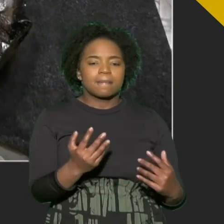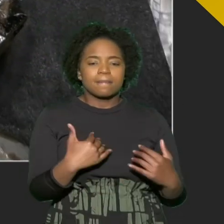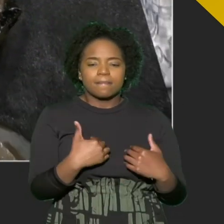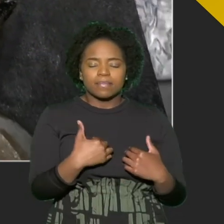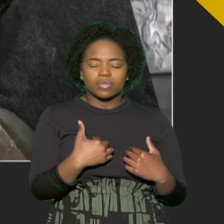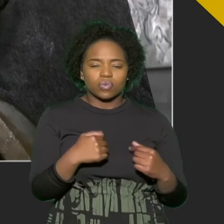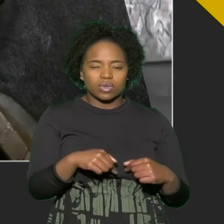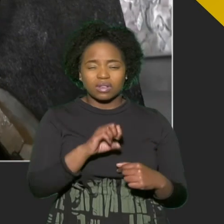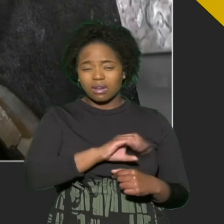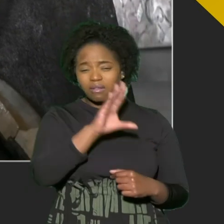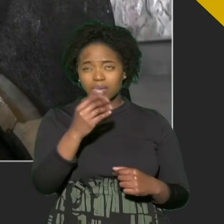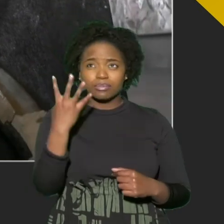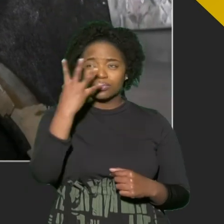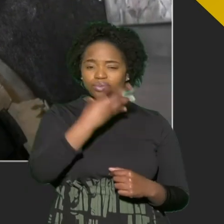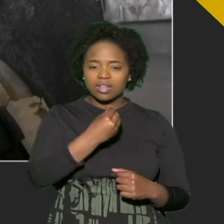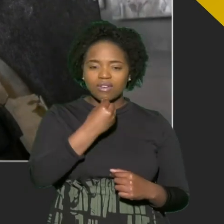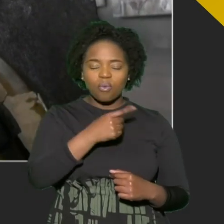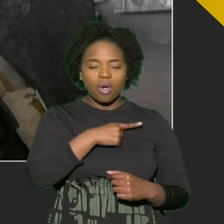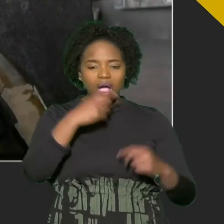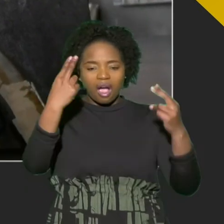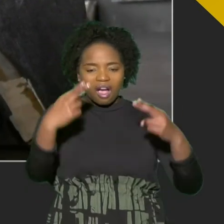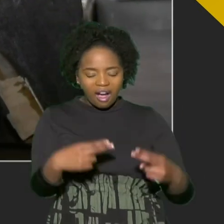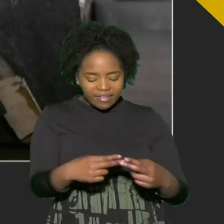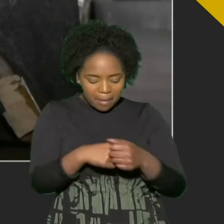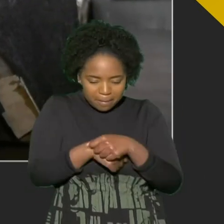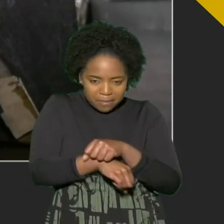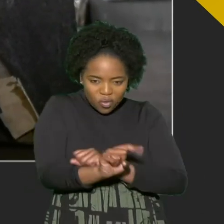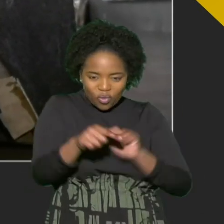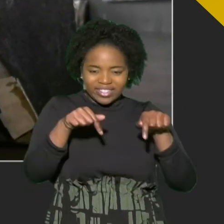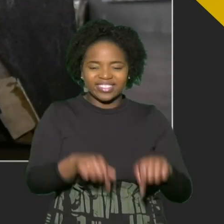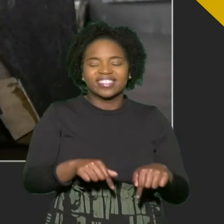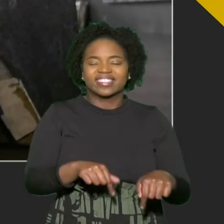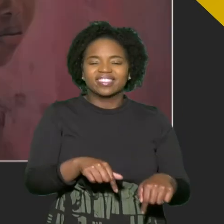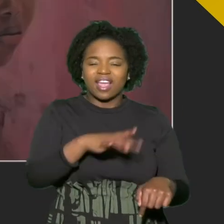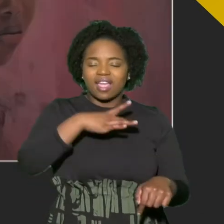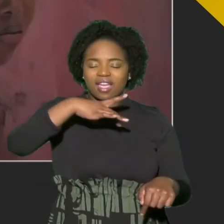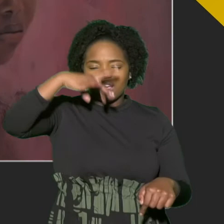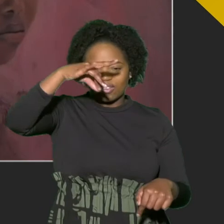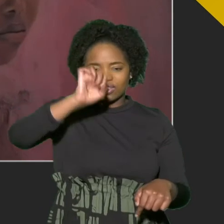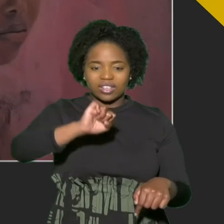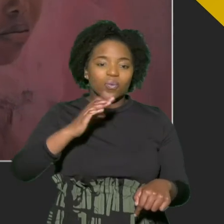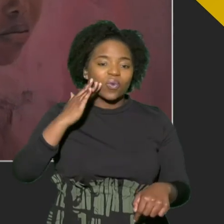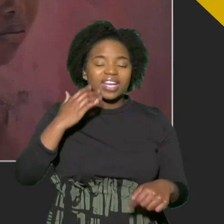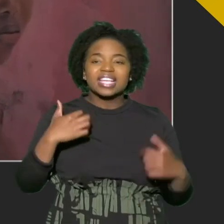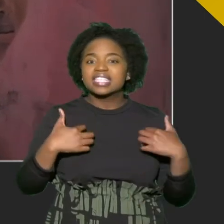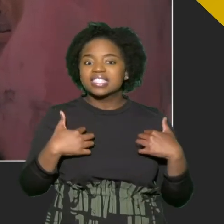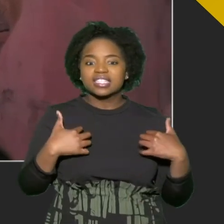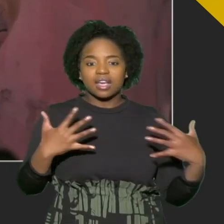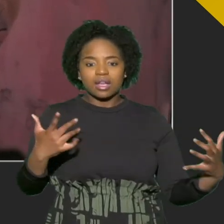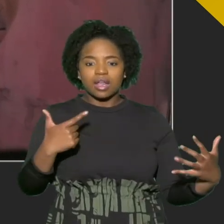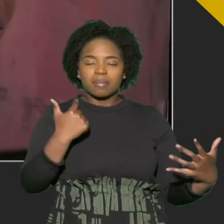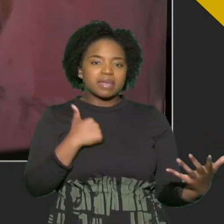place for the birth of artistic energy. When I started in this industry, I